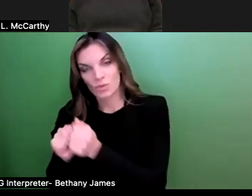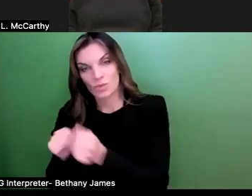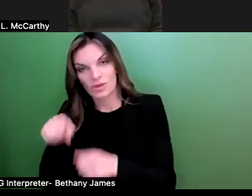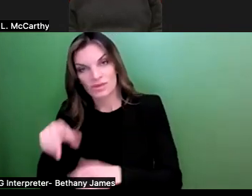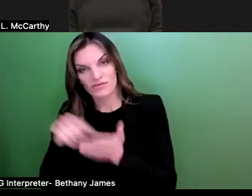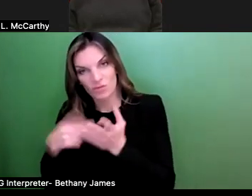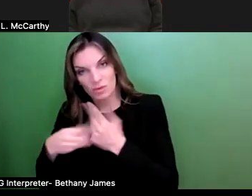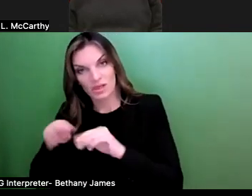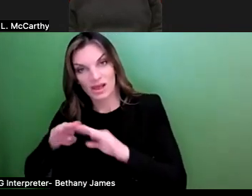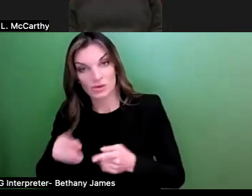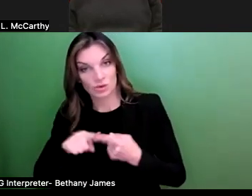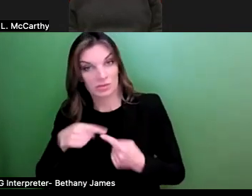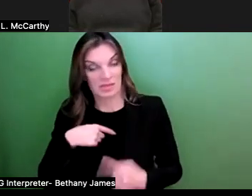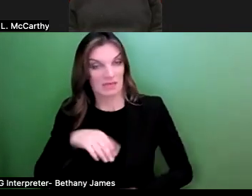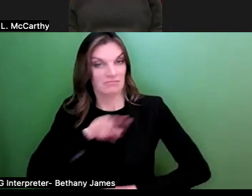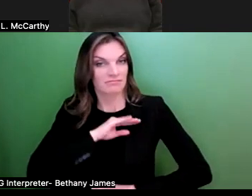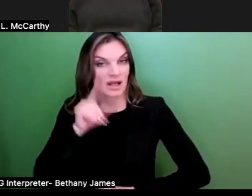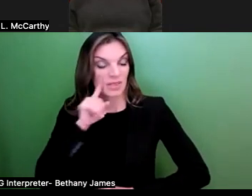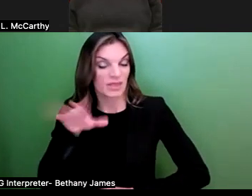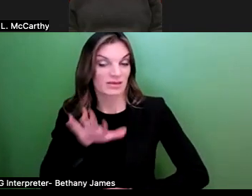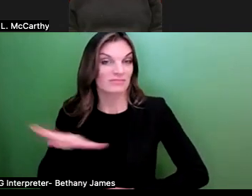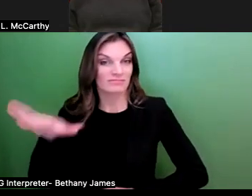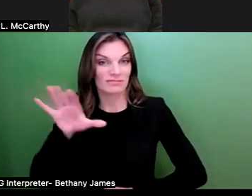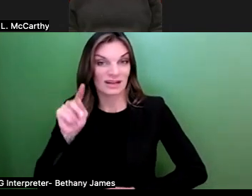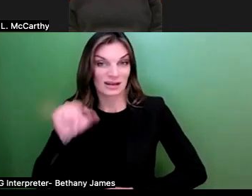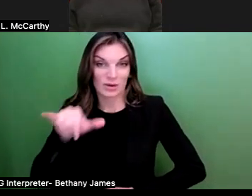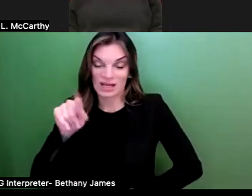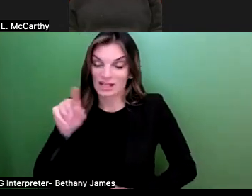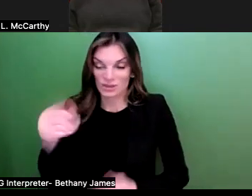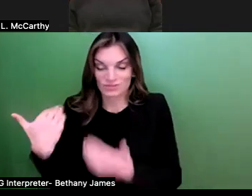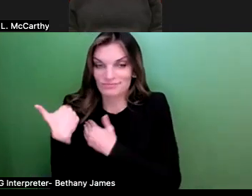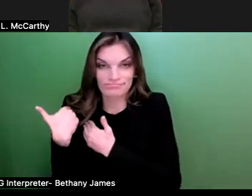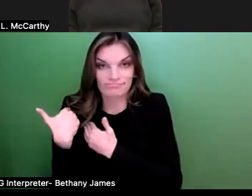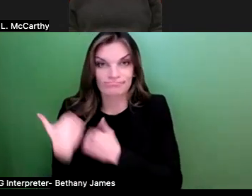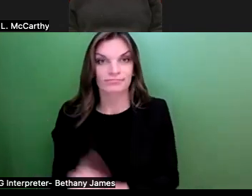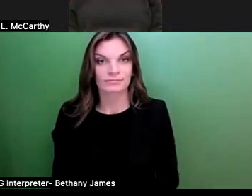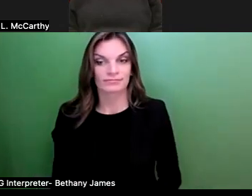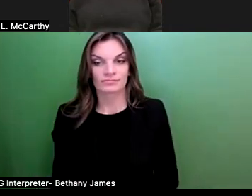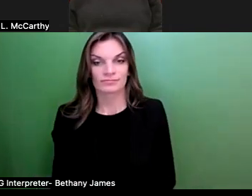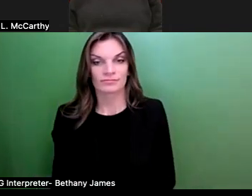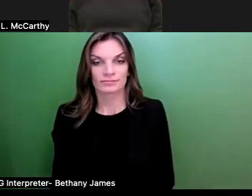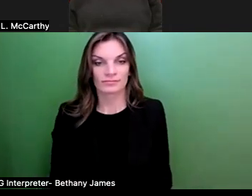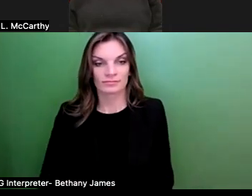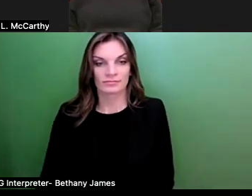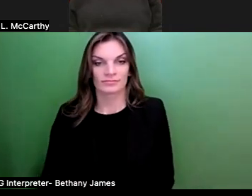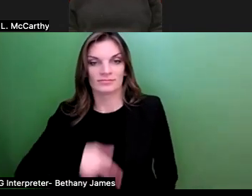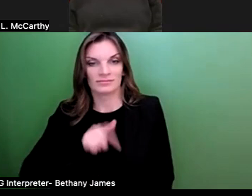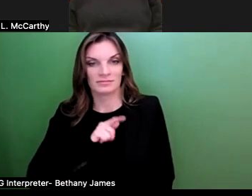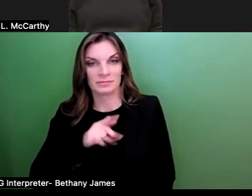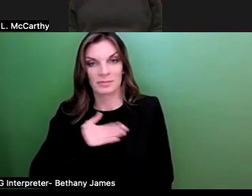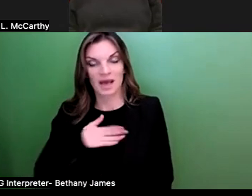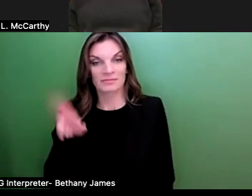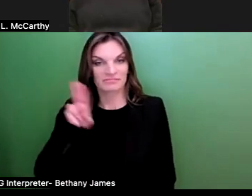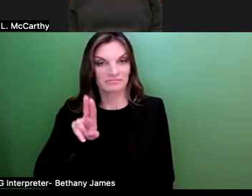adequate, and I think it's time for the rest of the county to start pulling their weight. I just don't want to lose sight of my